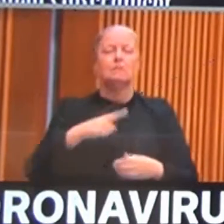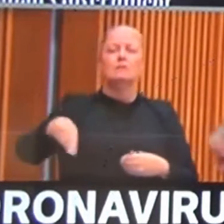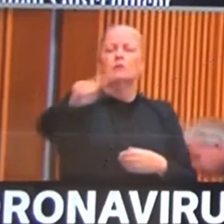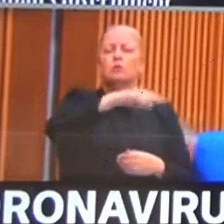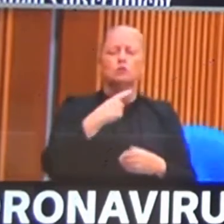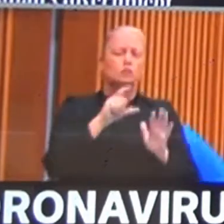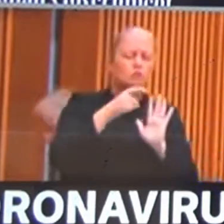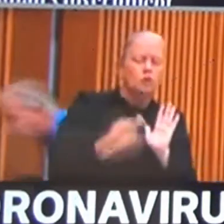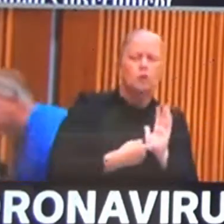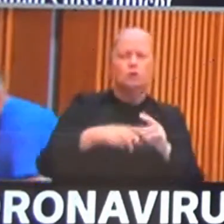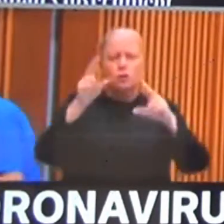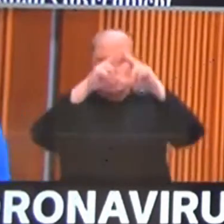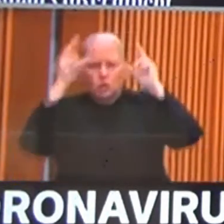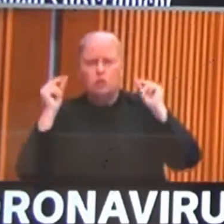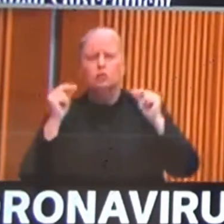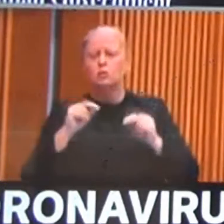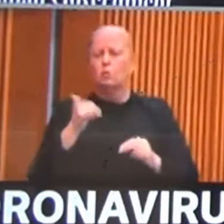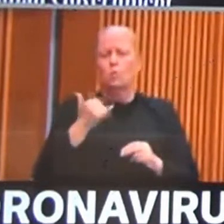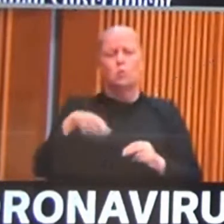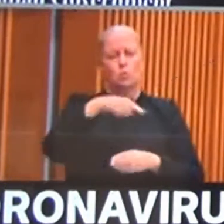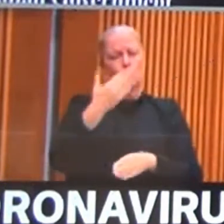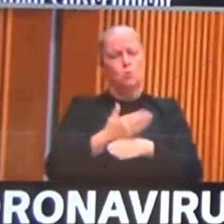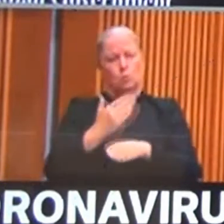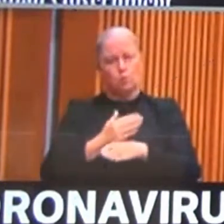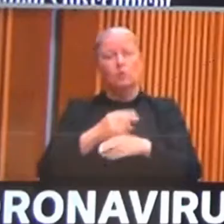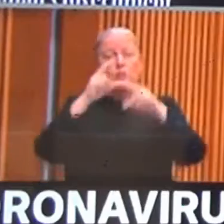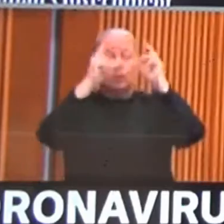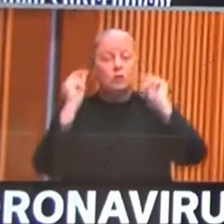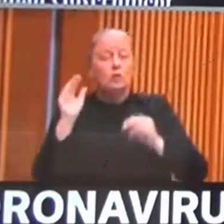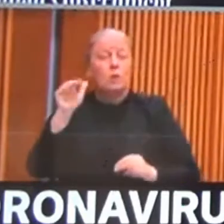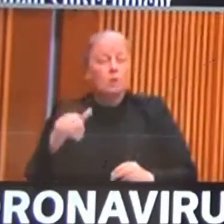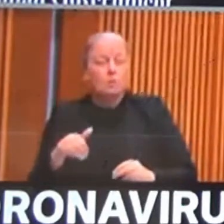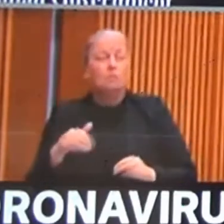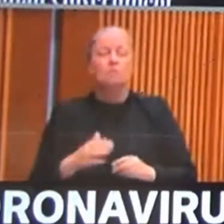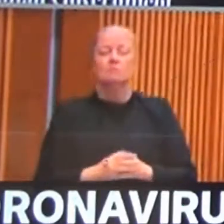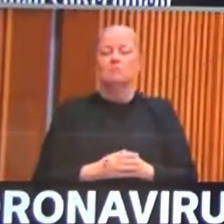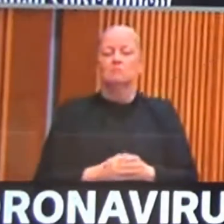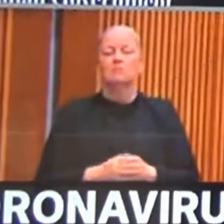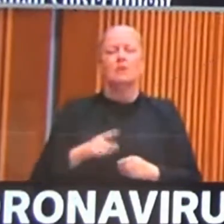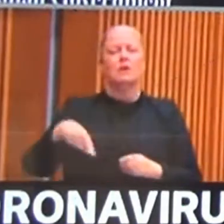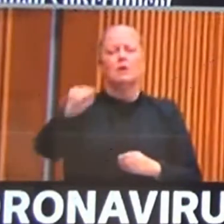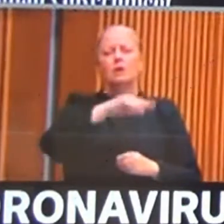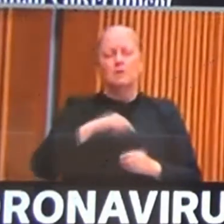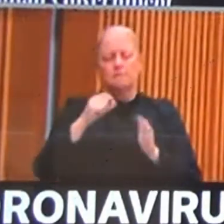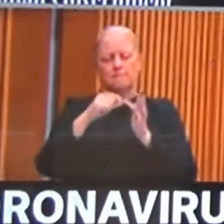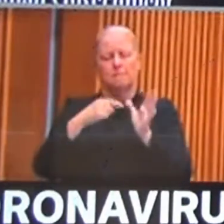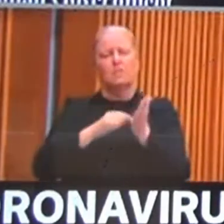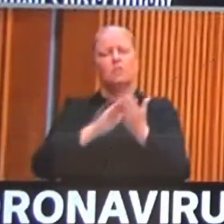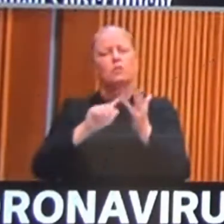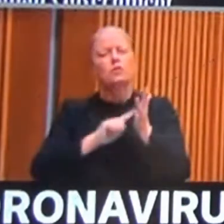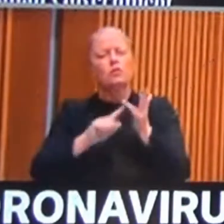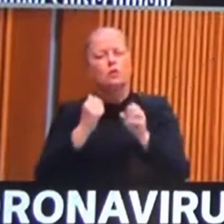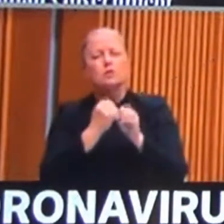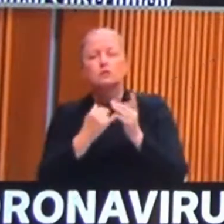our nurses, our doctors, our aged care workers, our pathologists who are truly frontline, and we've been